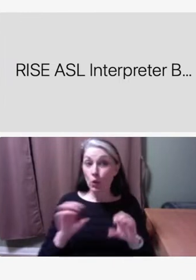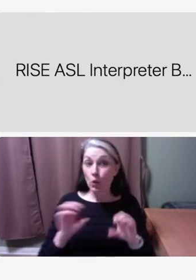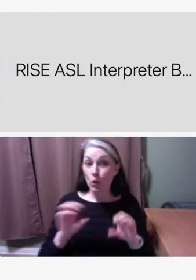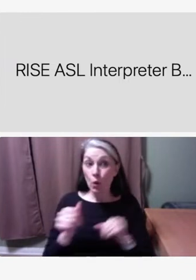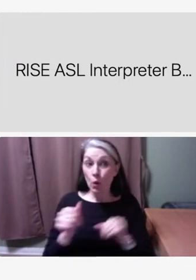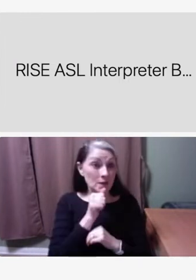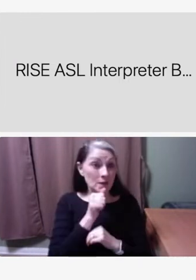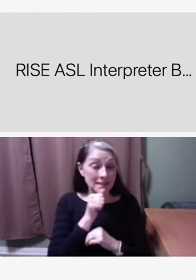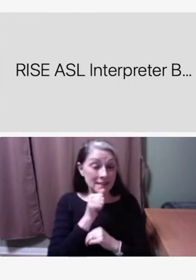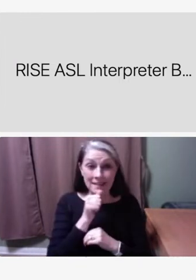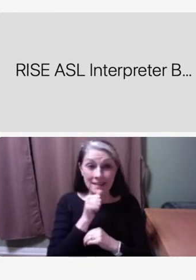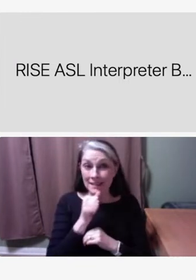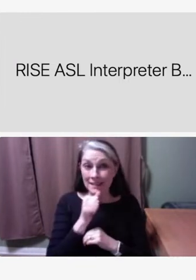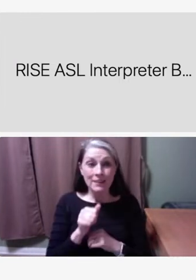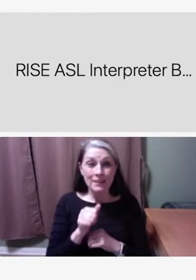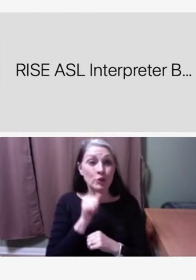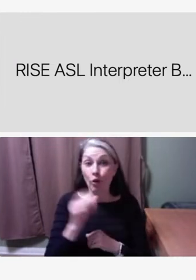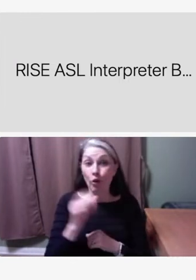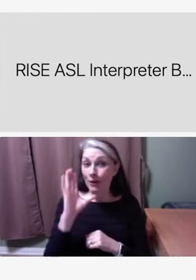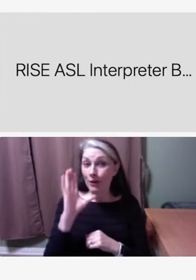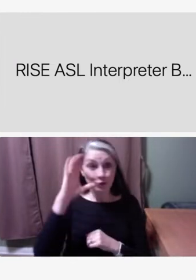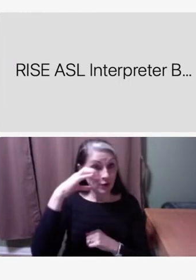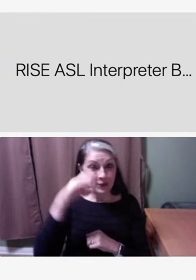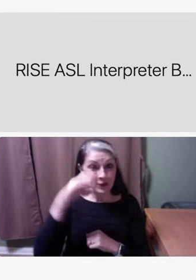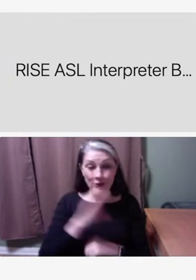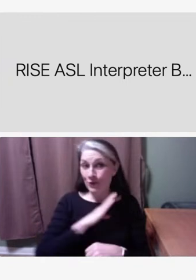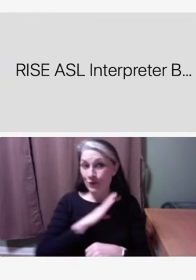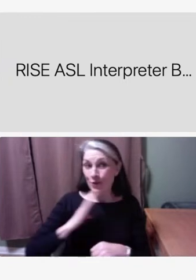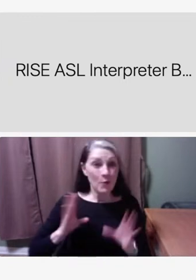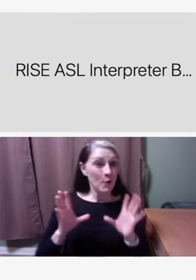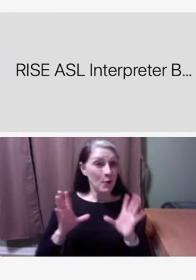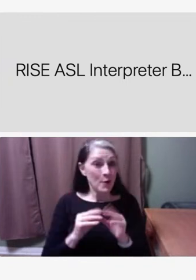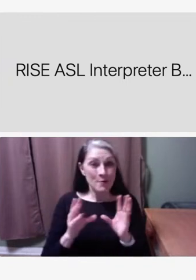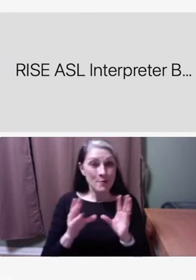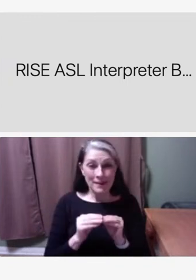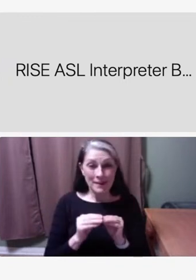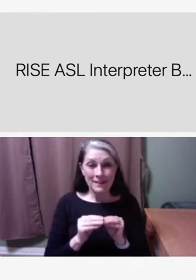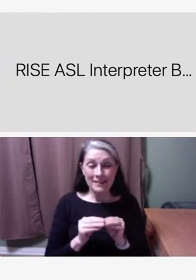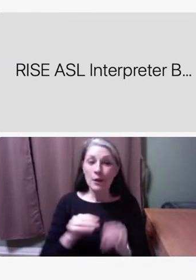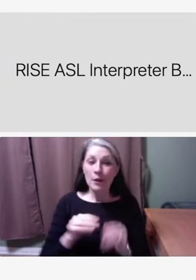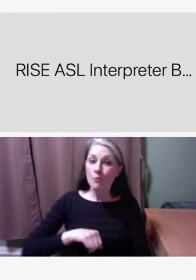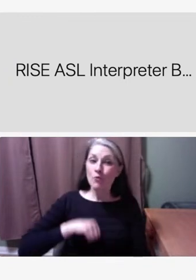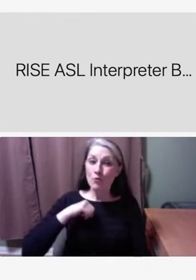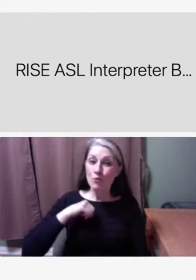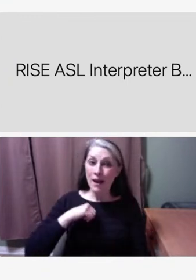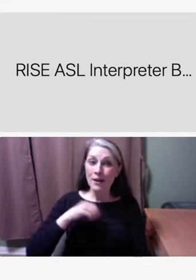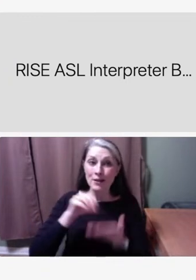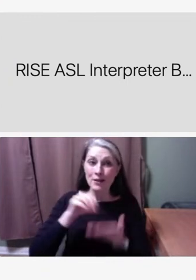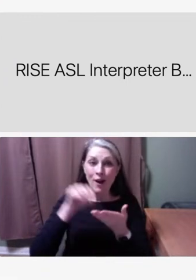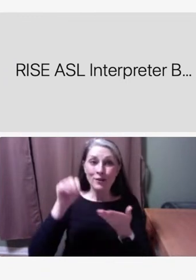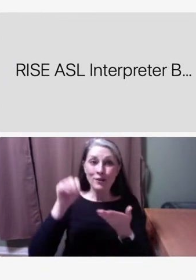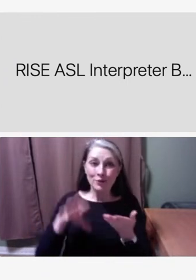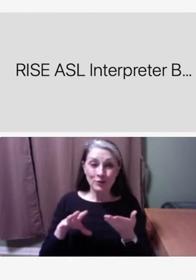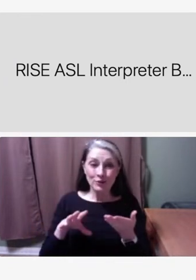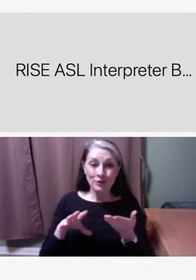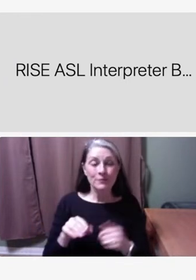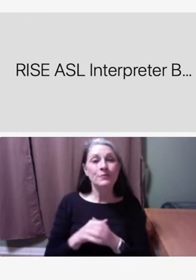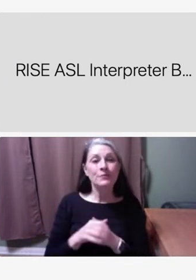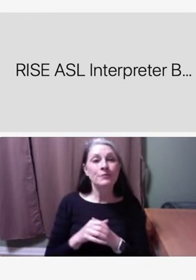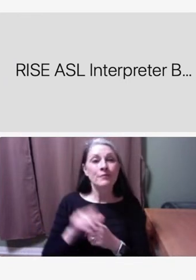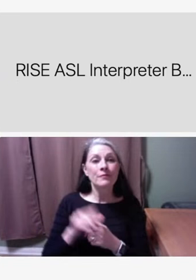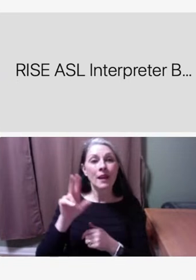to the board meetings, but we are very proud of our students. We have Kai Pacheco with us tonight, and we also